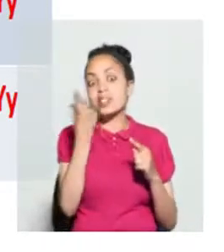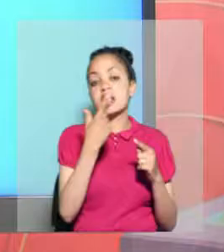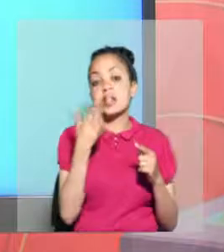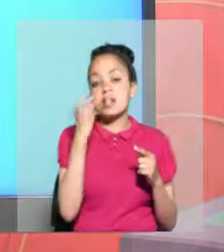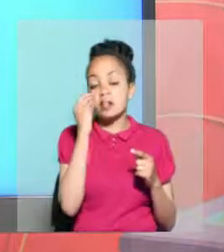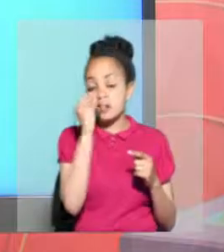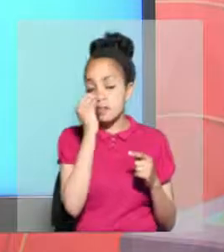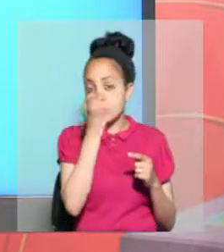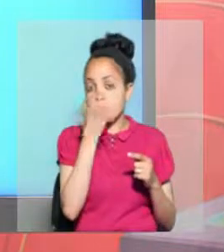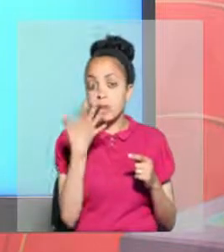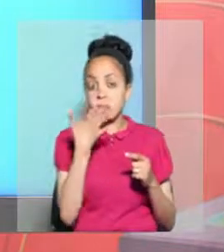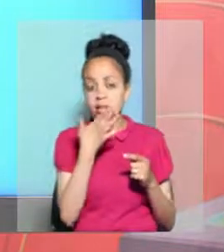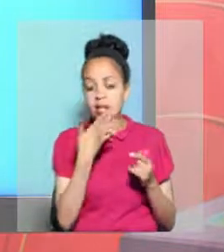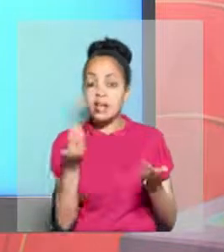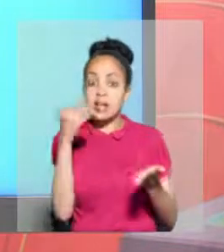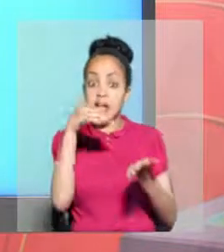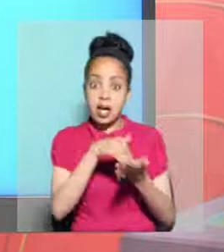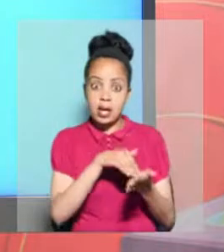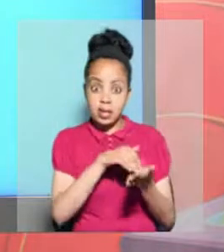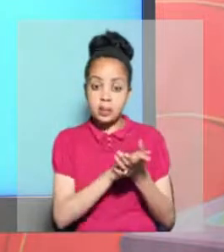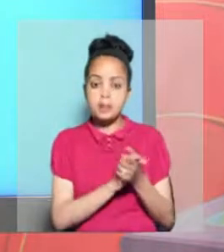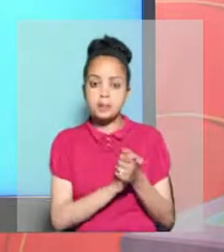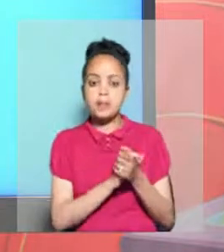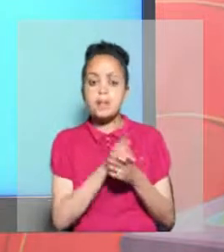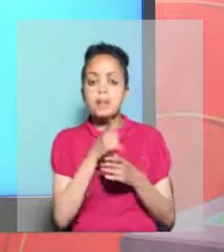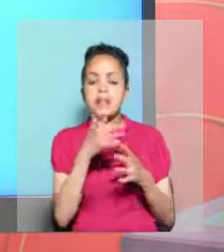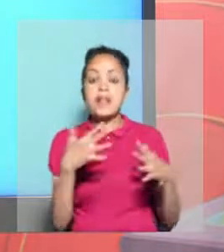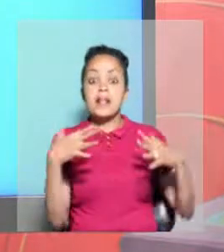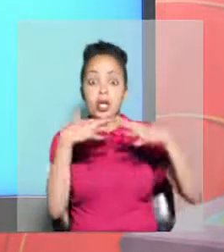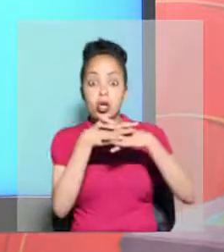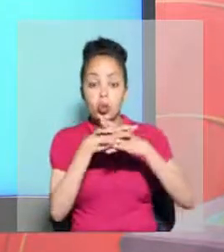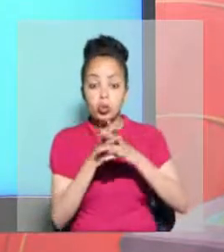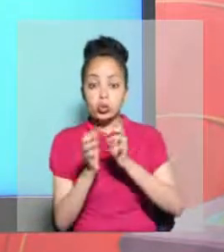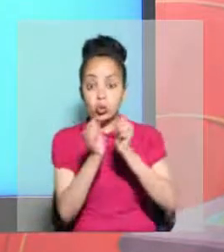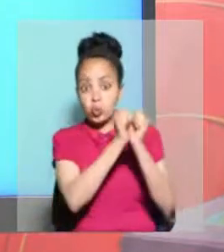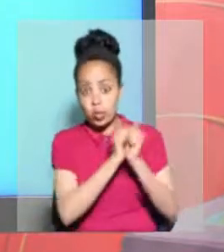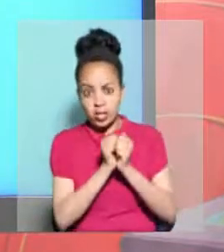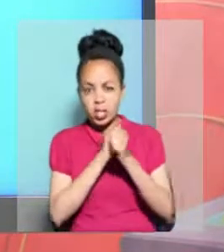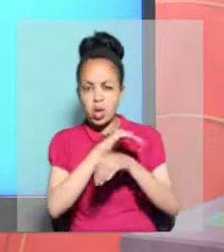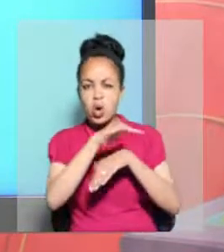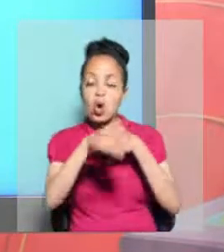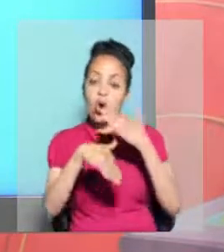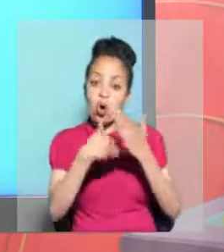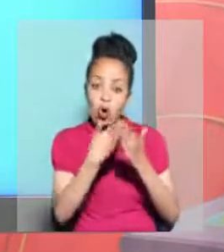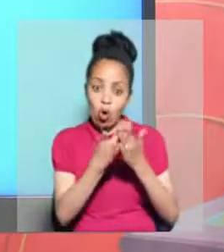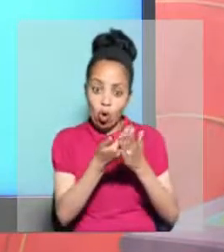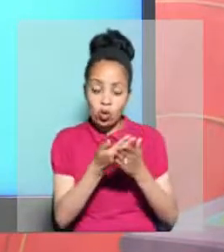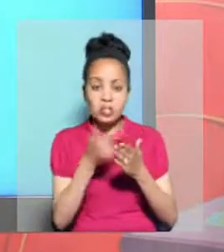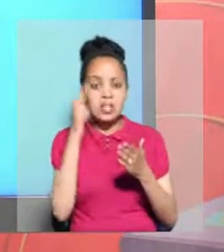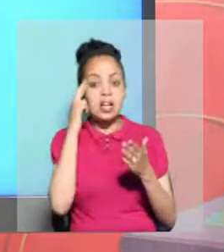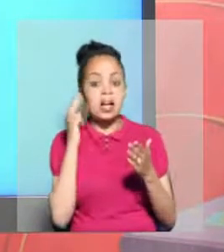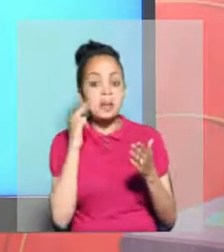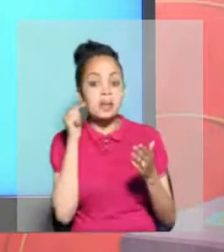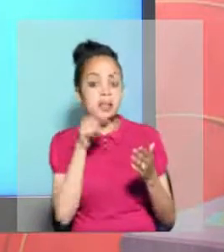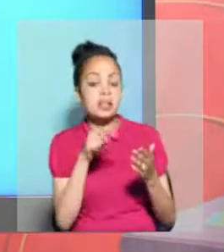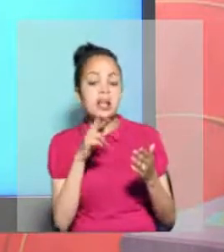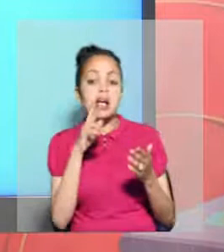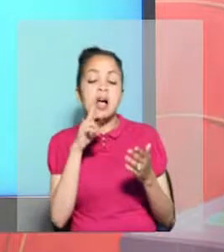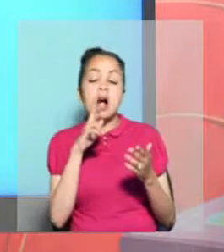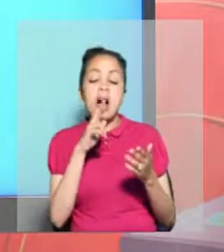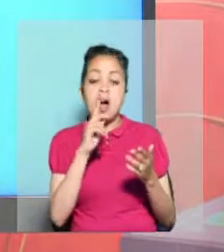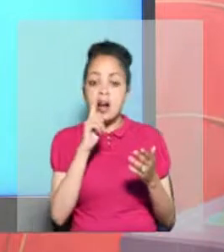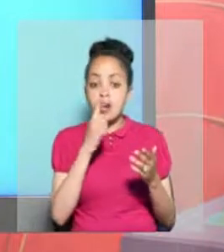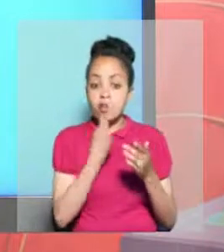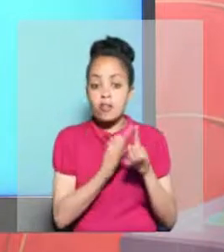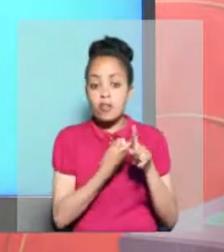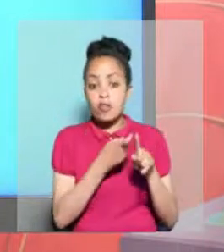color here. Then again, if we cross this one together, all the gamete is this one, R from one